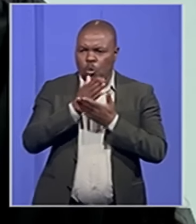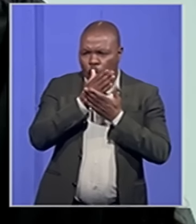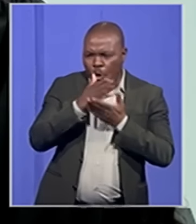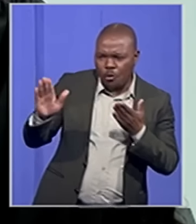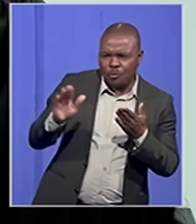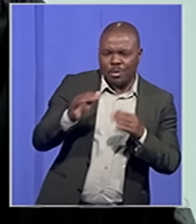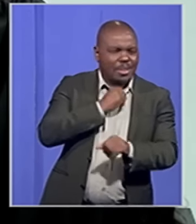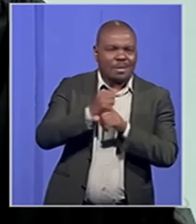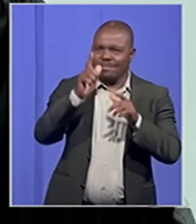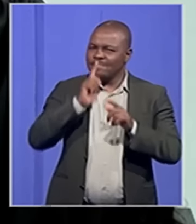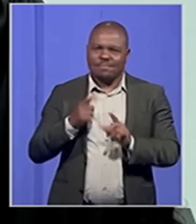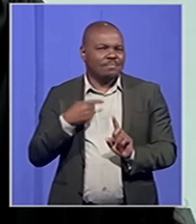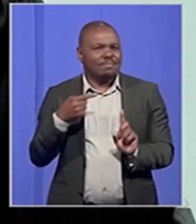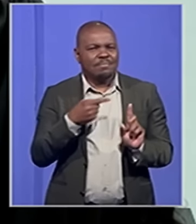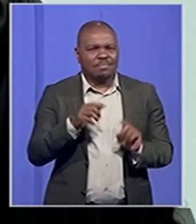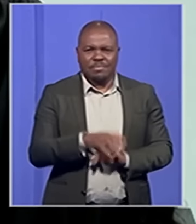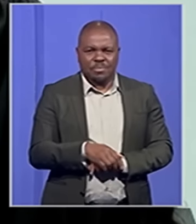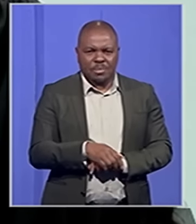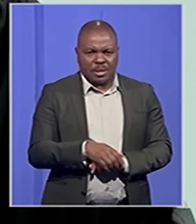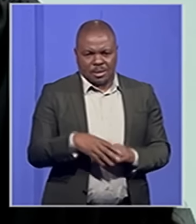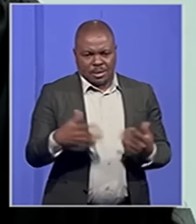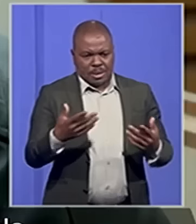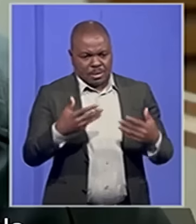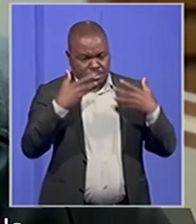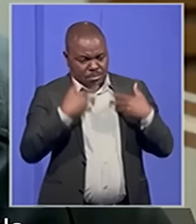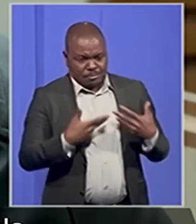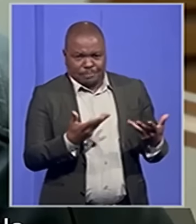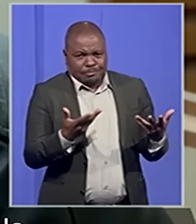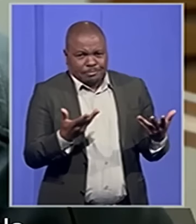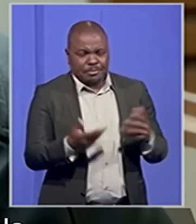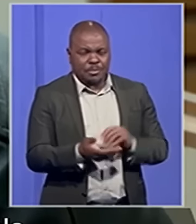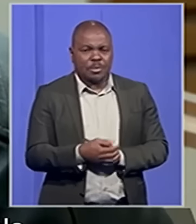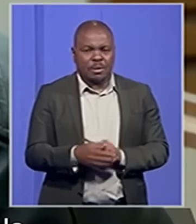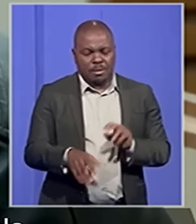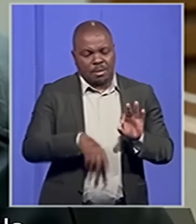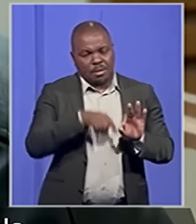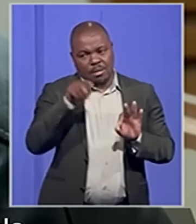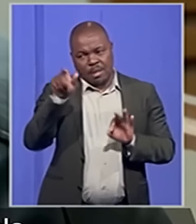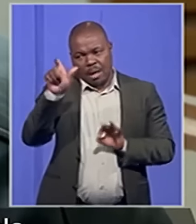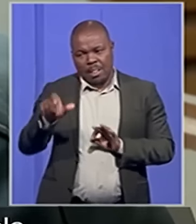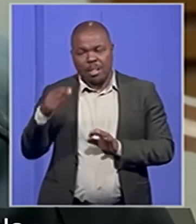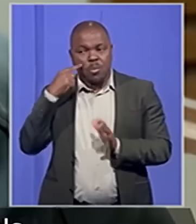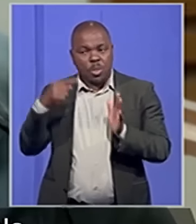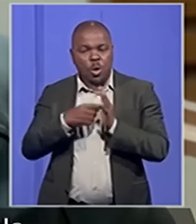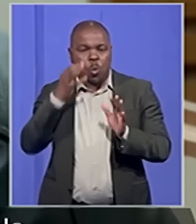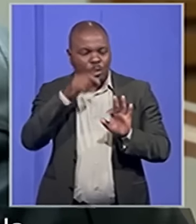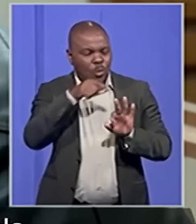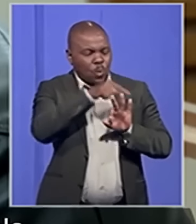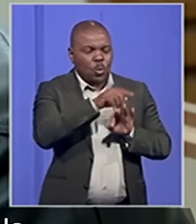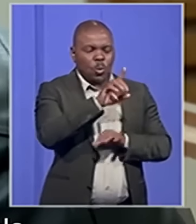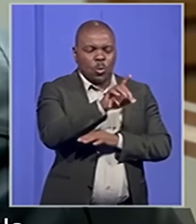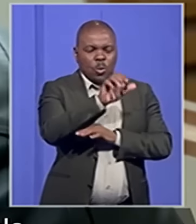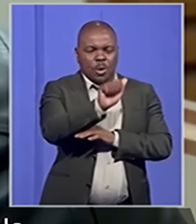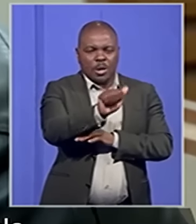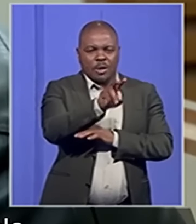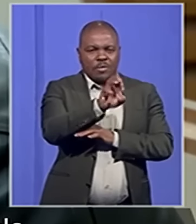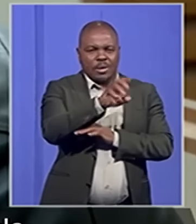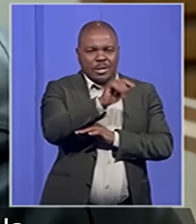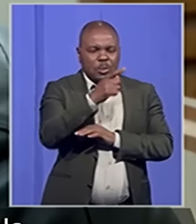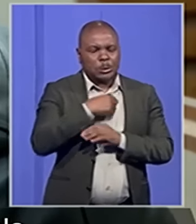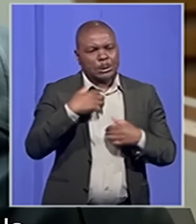no this is normal part of my business. This is how it is. Tlhatsi engwe e begile gore David o ile a ba le kgatlhego ya go reka sefatanago seo se bitswago